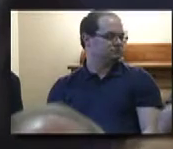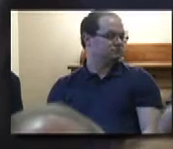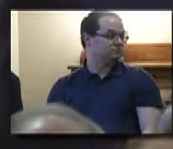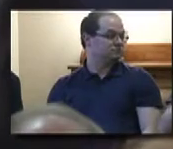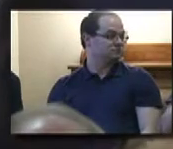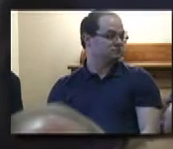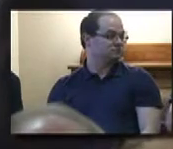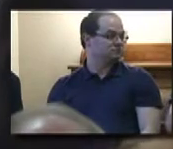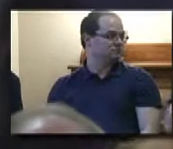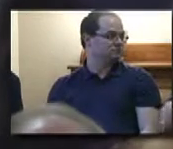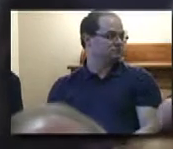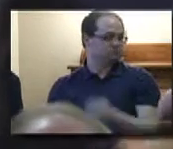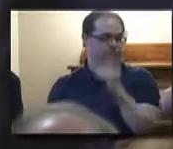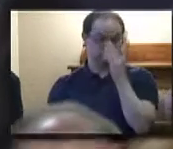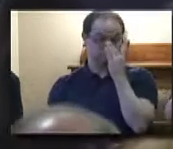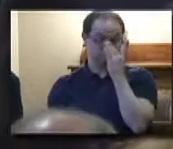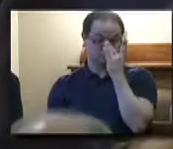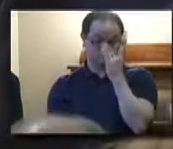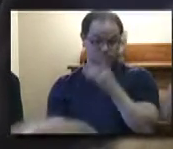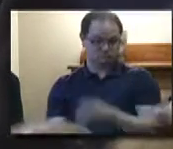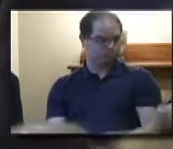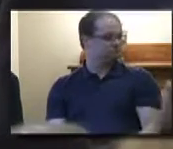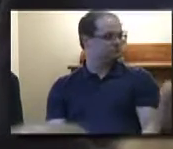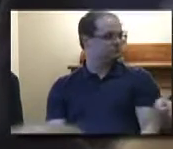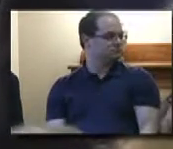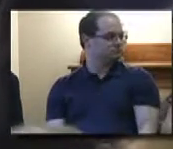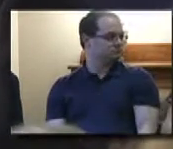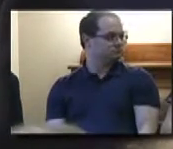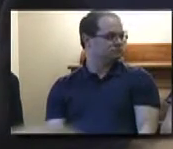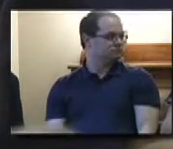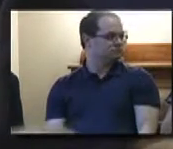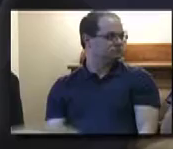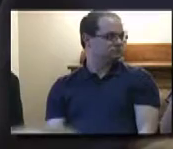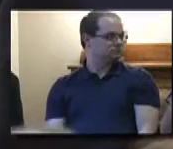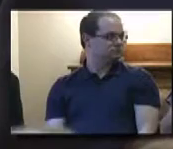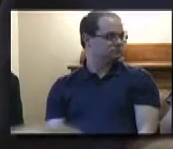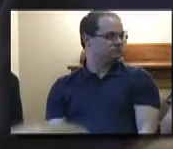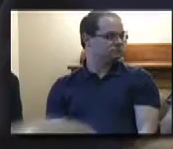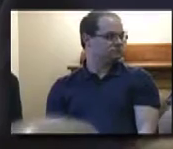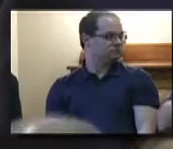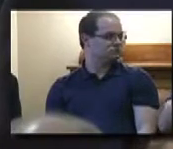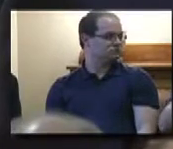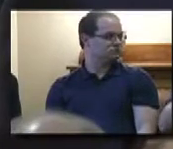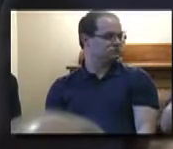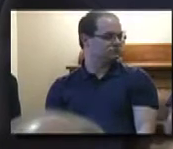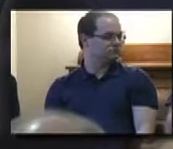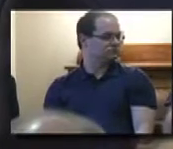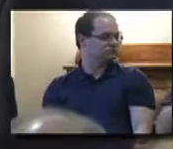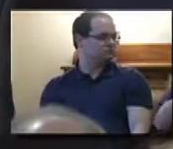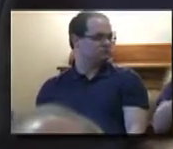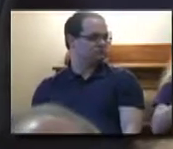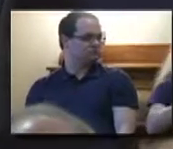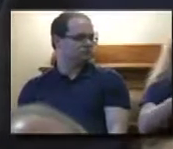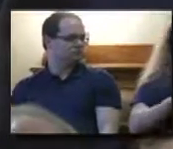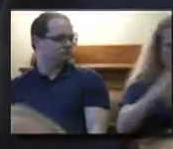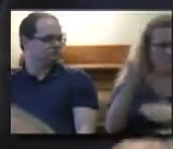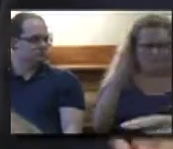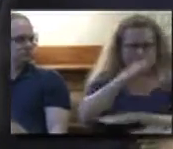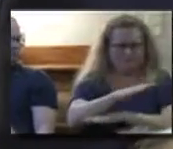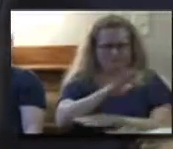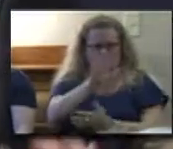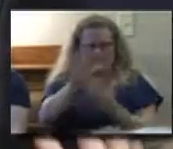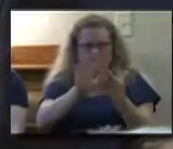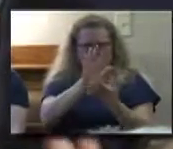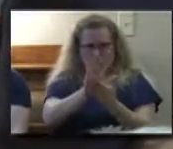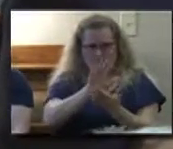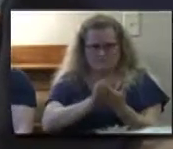two deaf boys in there, and they did provide interpreters for class, during their schooling, 5 hours of